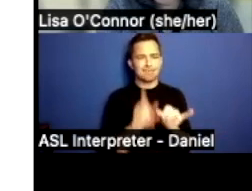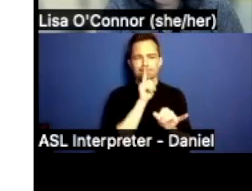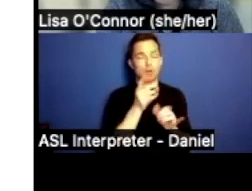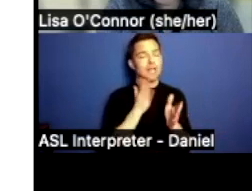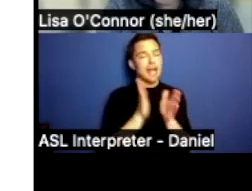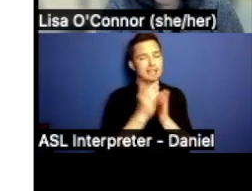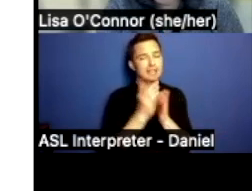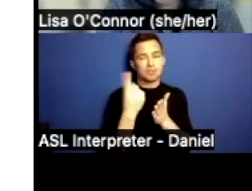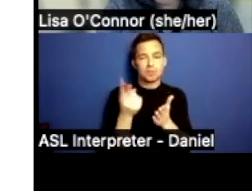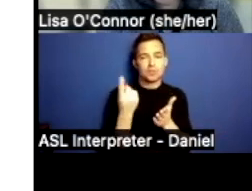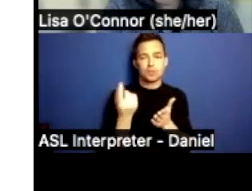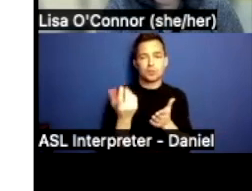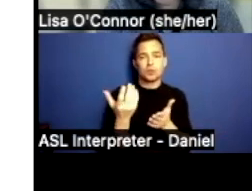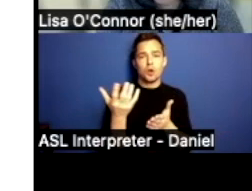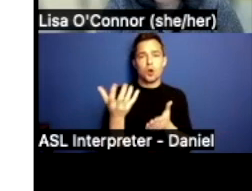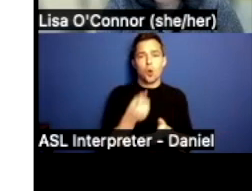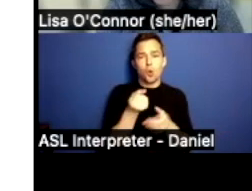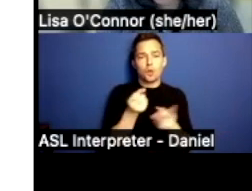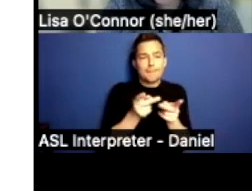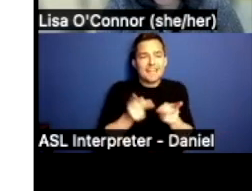somebody just to hold space for me."